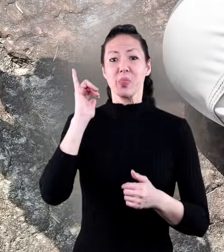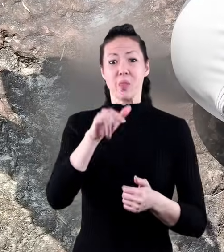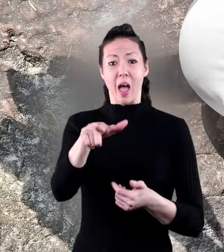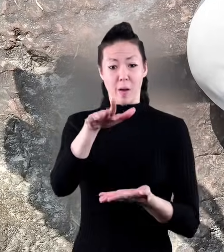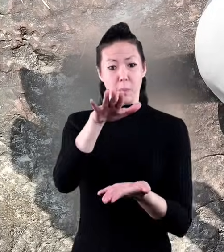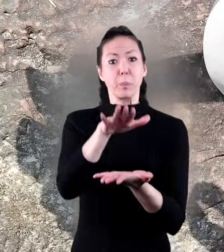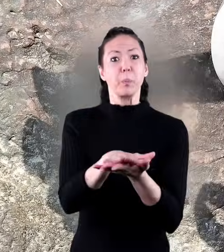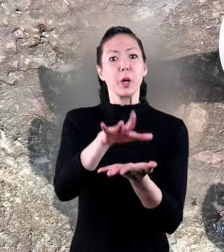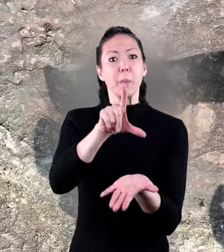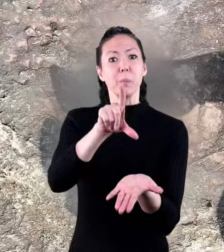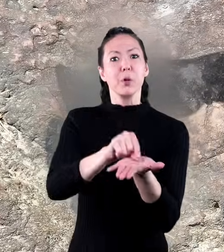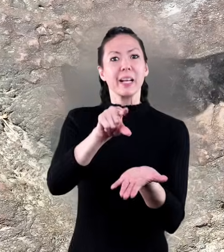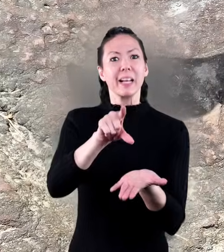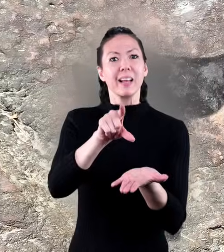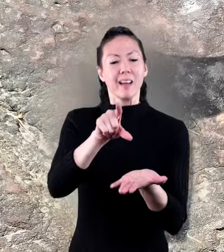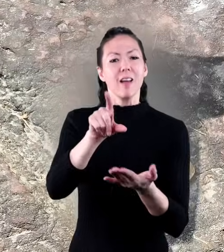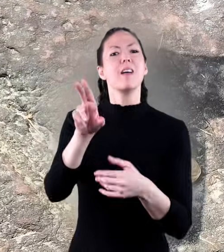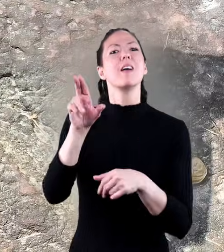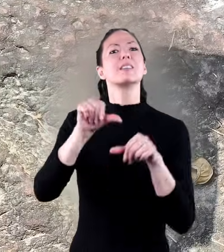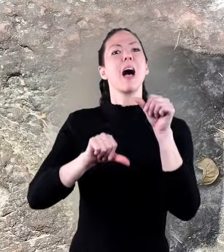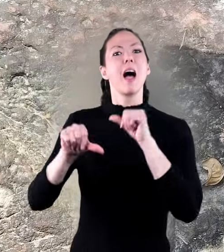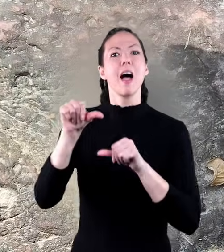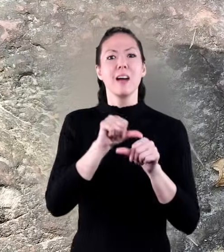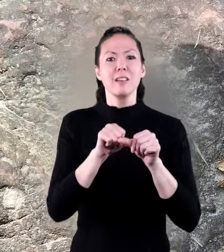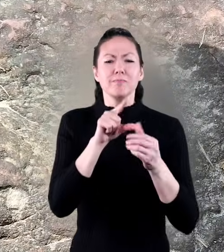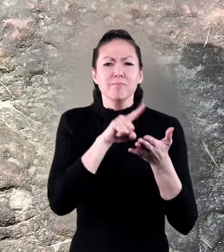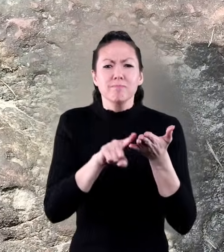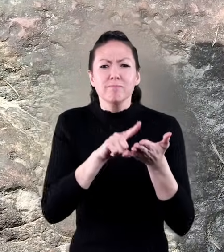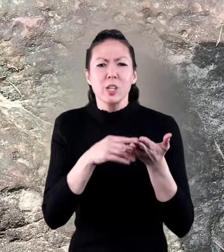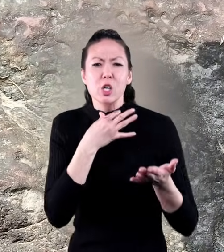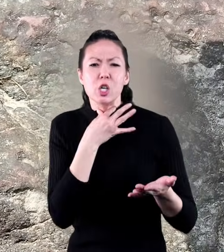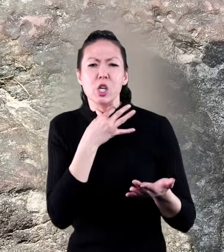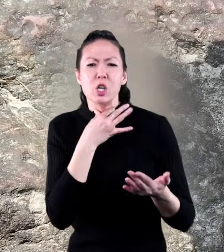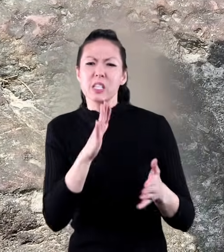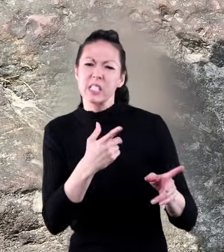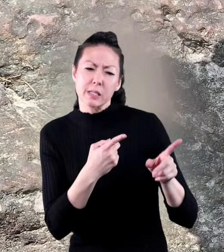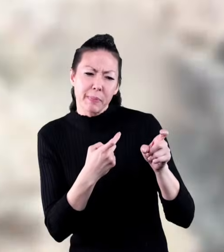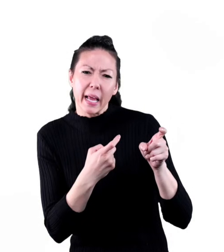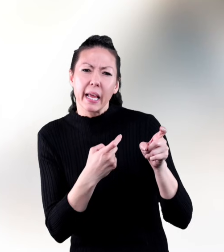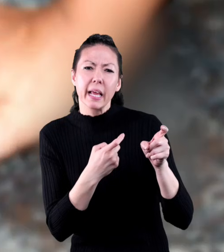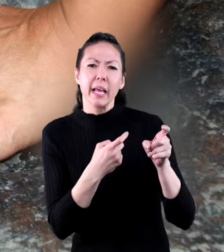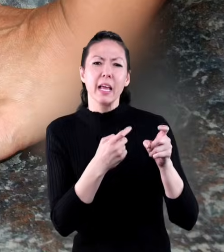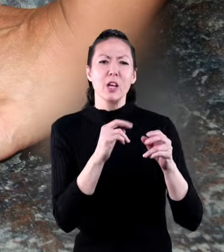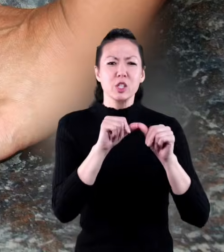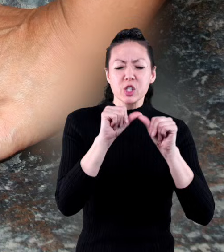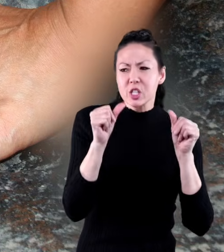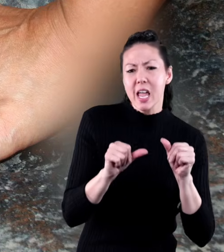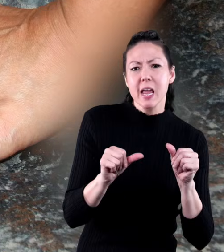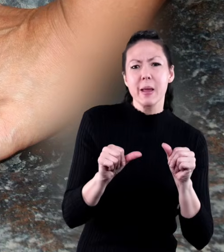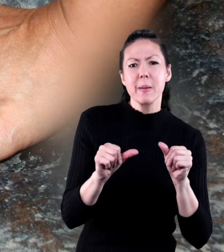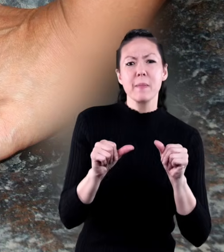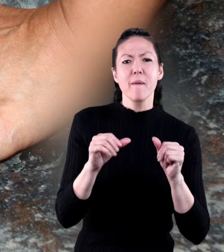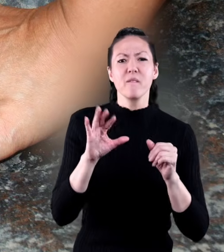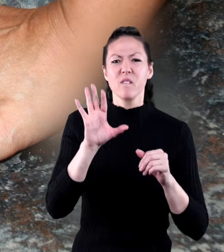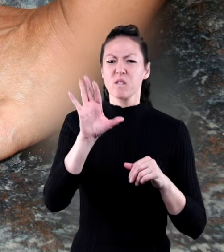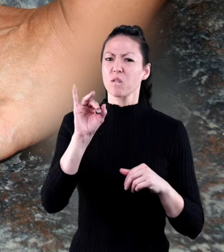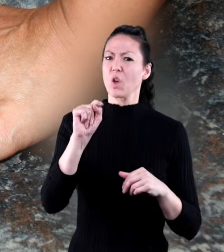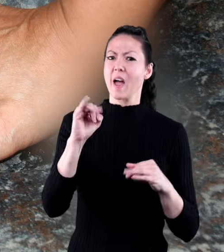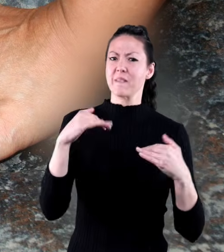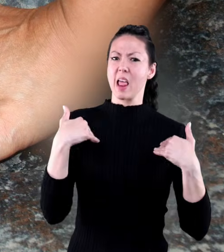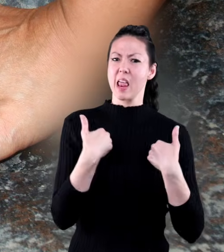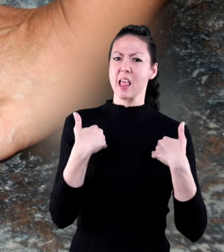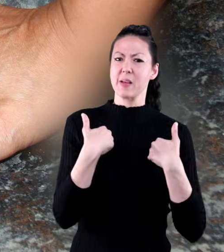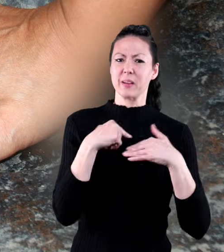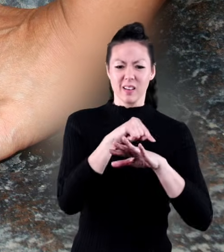footprints are useful to scientists who are curious about the speed, stride, or shape of the foot of an animal,